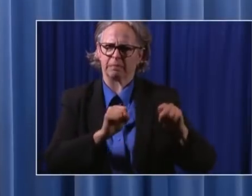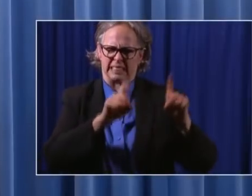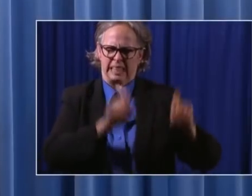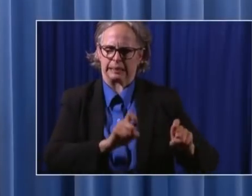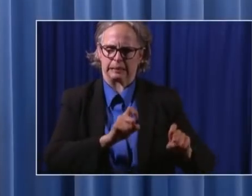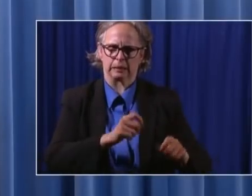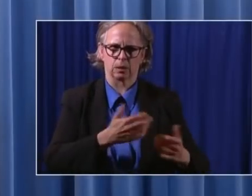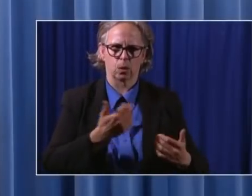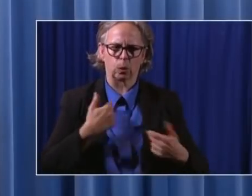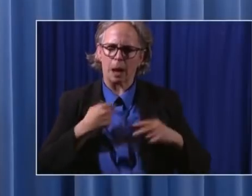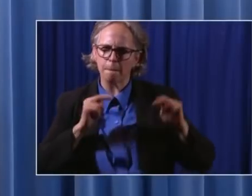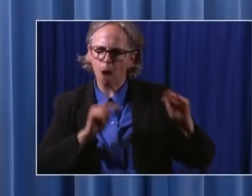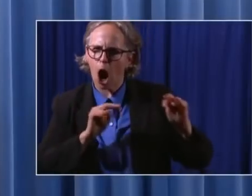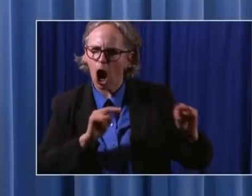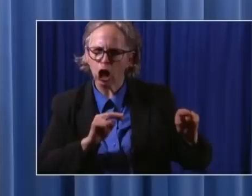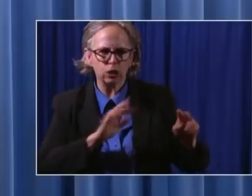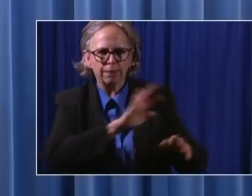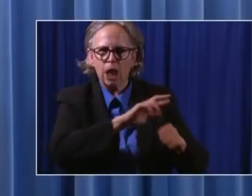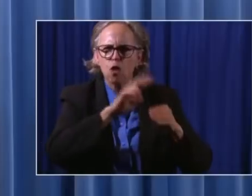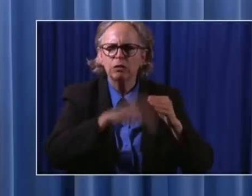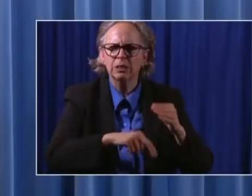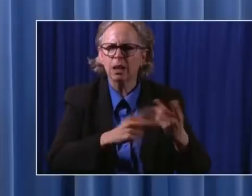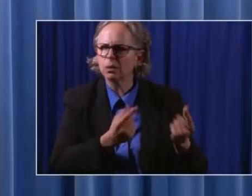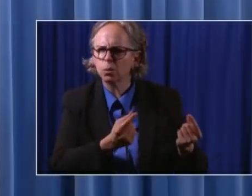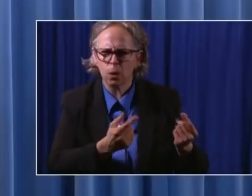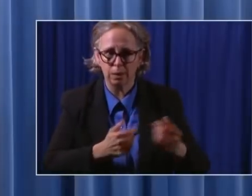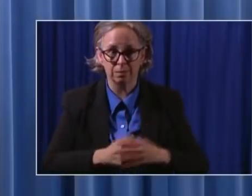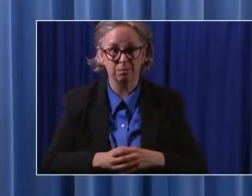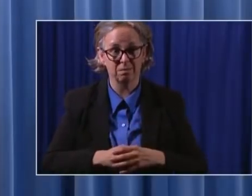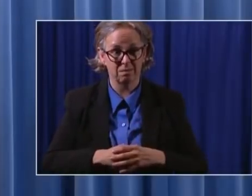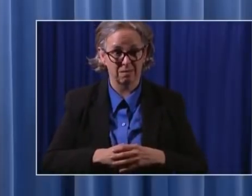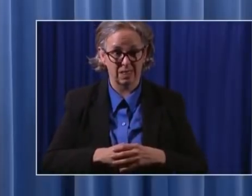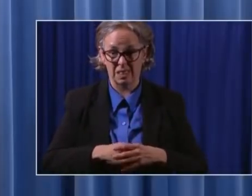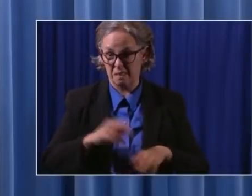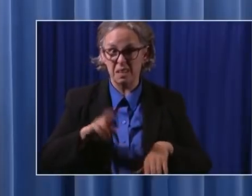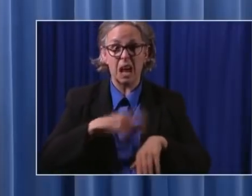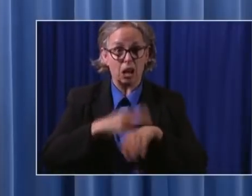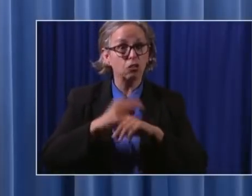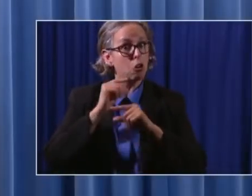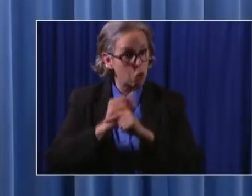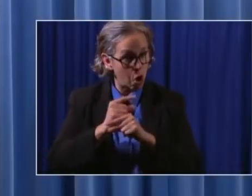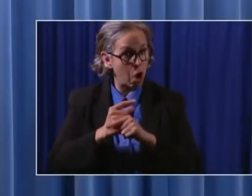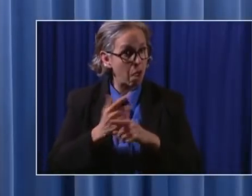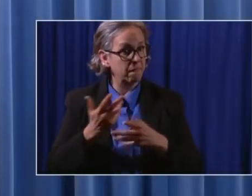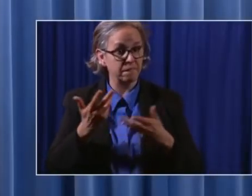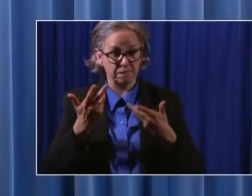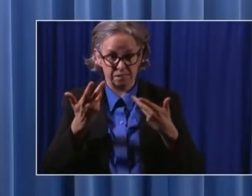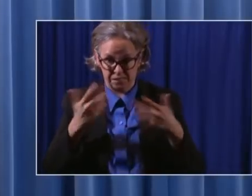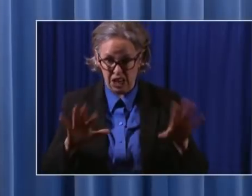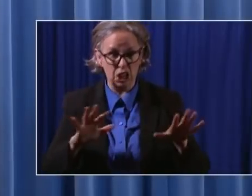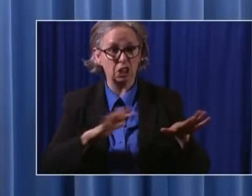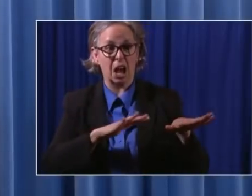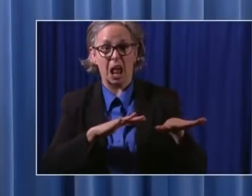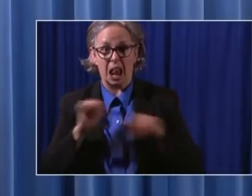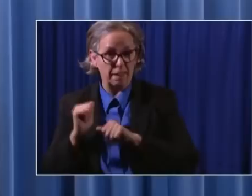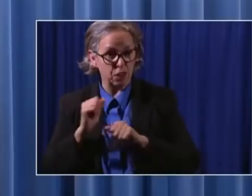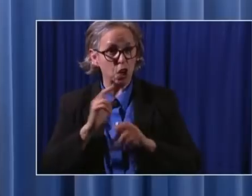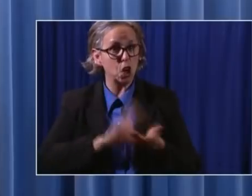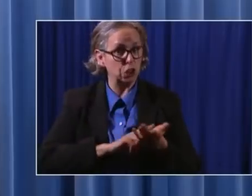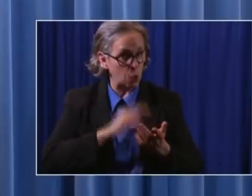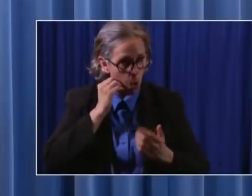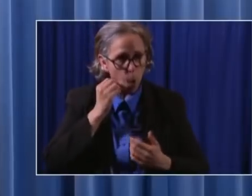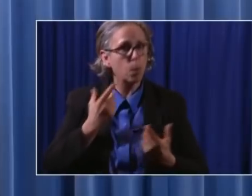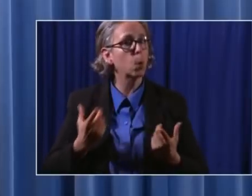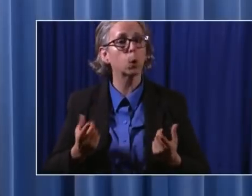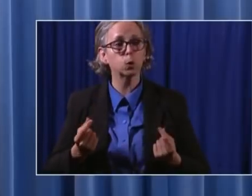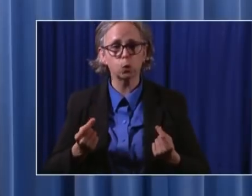point will move more out into the communities. You know, what I've asked our team to